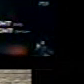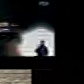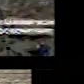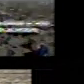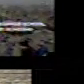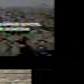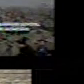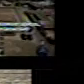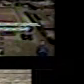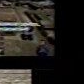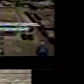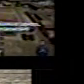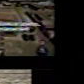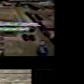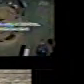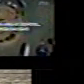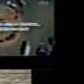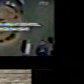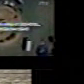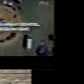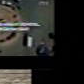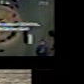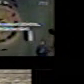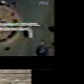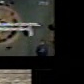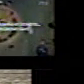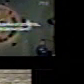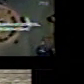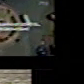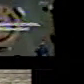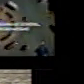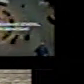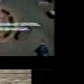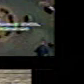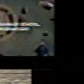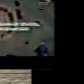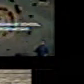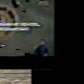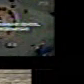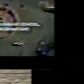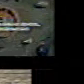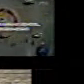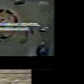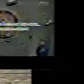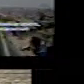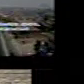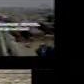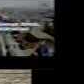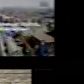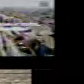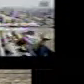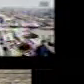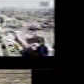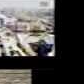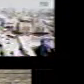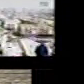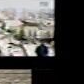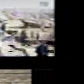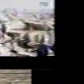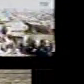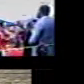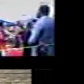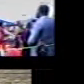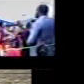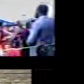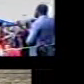take that to your thief. He said, the thief cometh not but to steal, he steals your glory. after stealing that glory, the next thing he will come is to